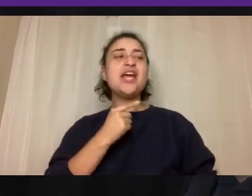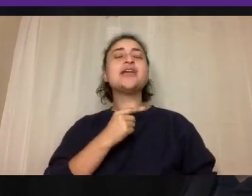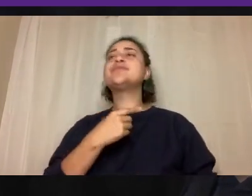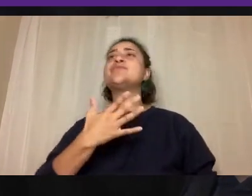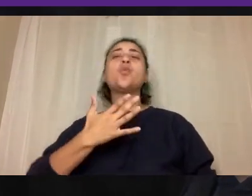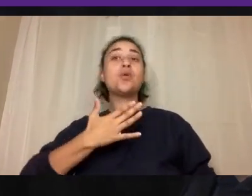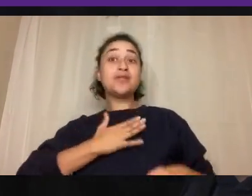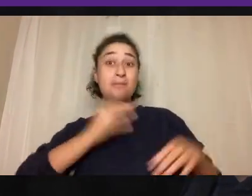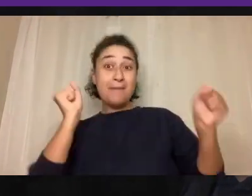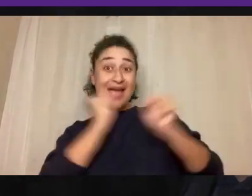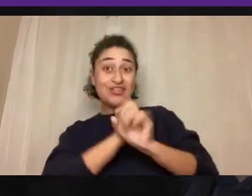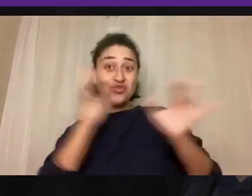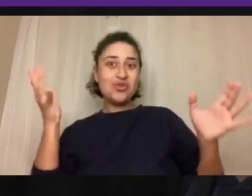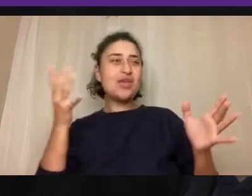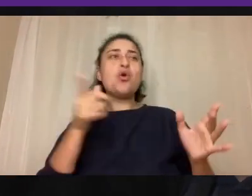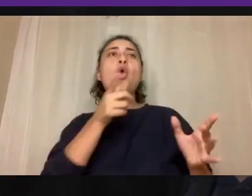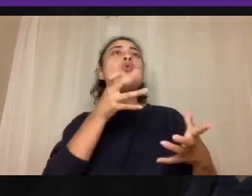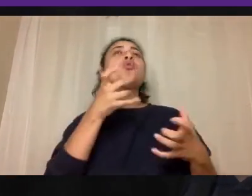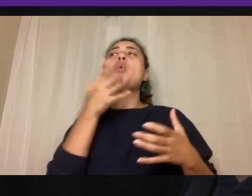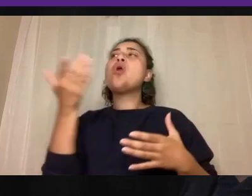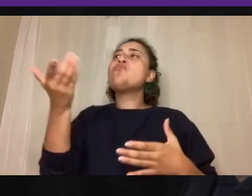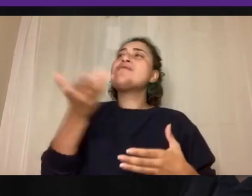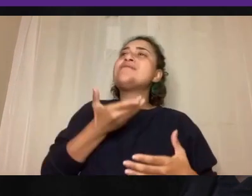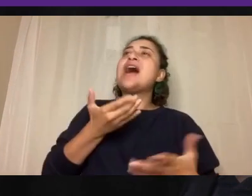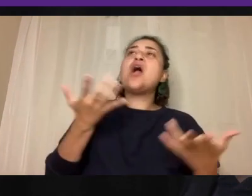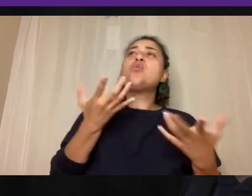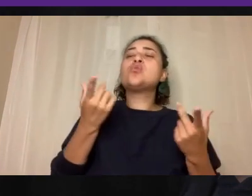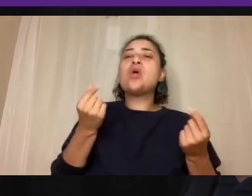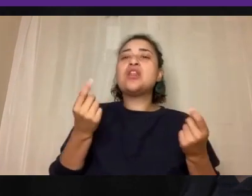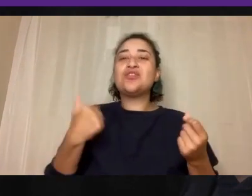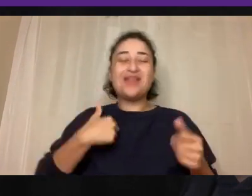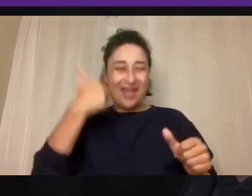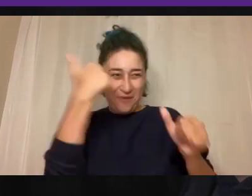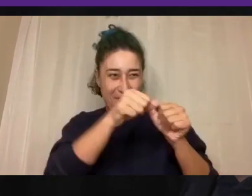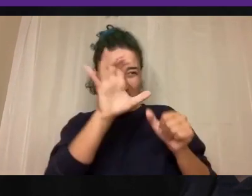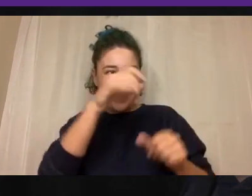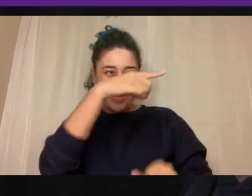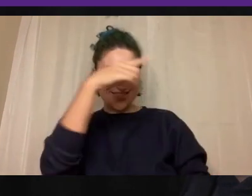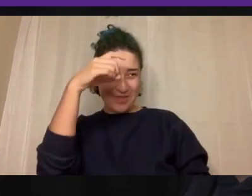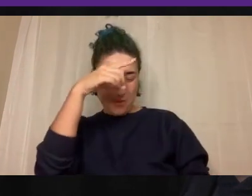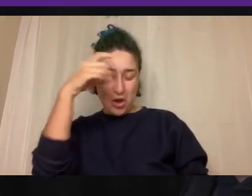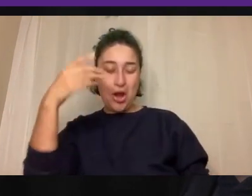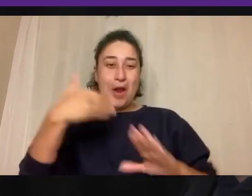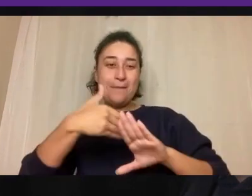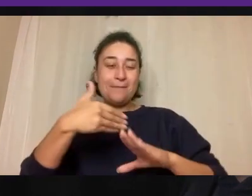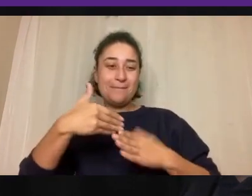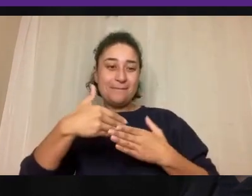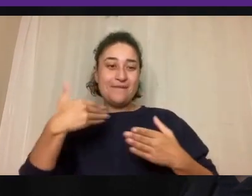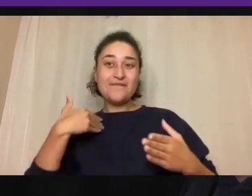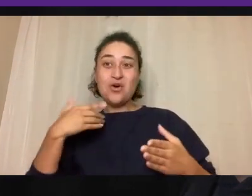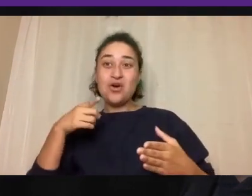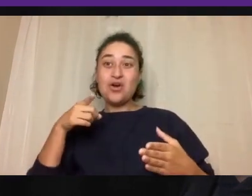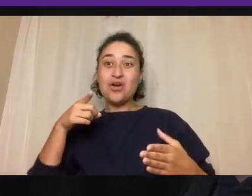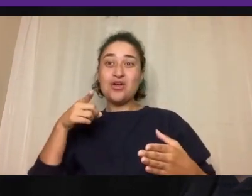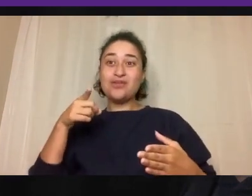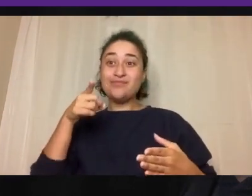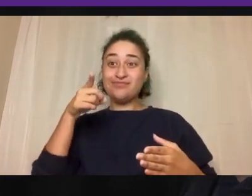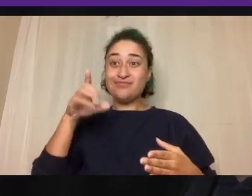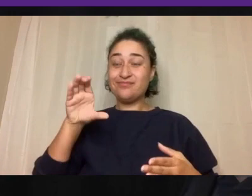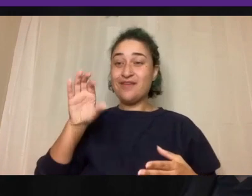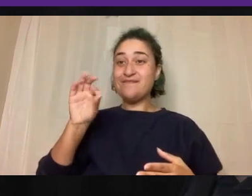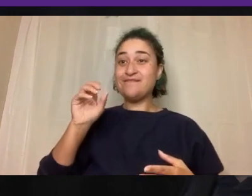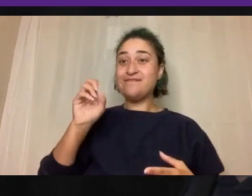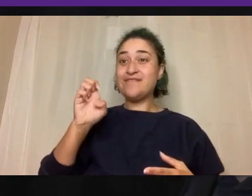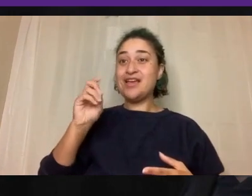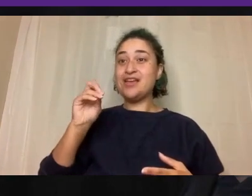you want to invite? What do you want to do? And I remember that summer, before you came out, I was just like,